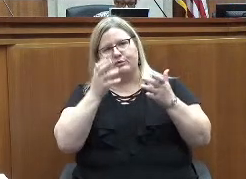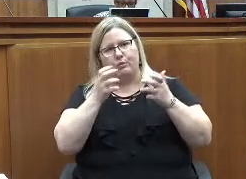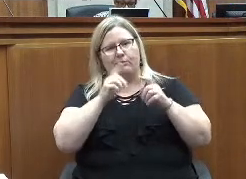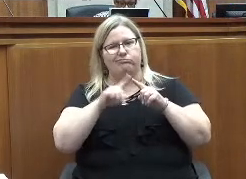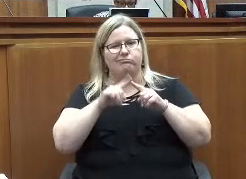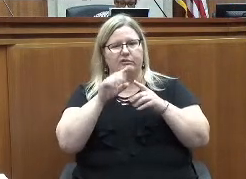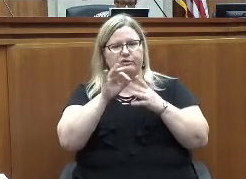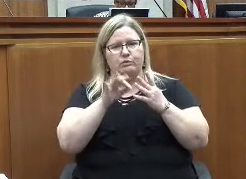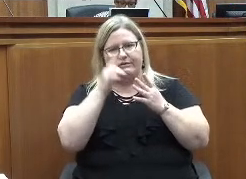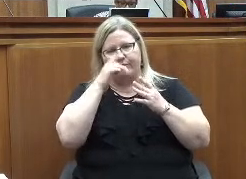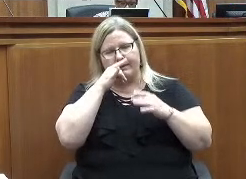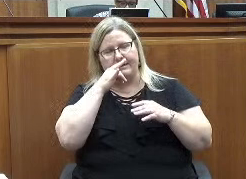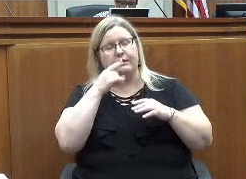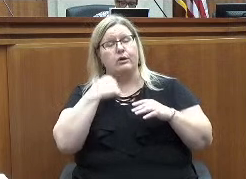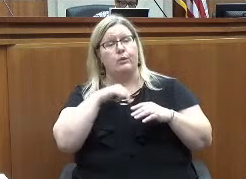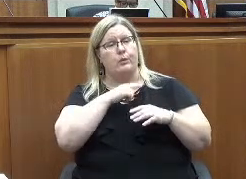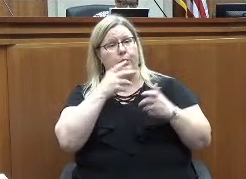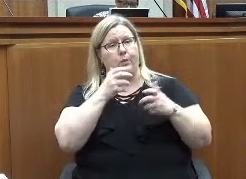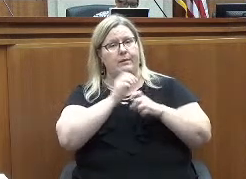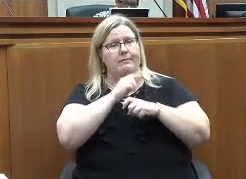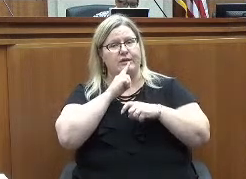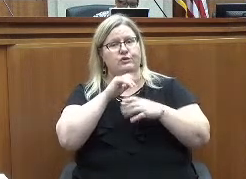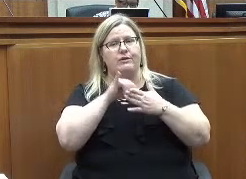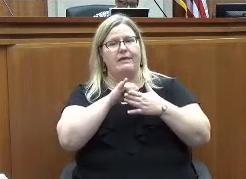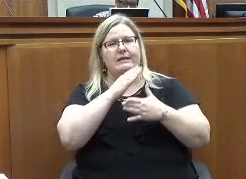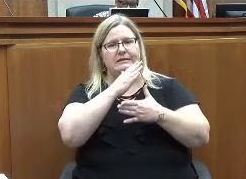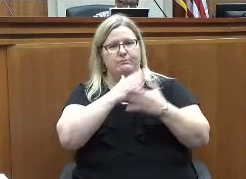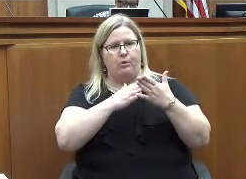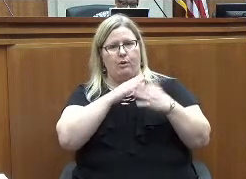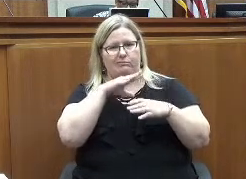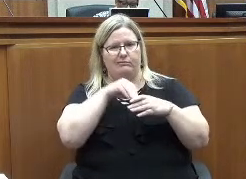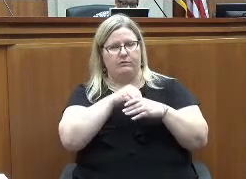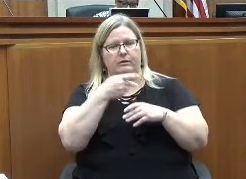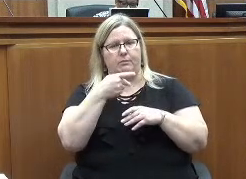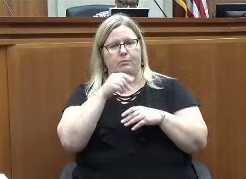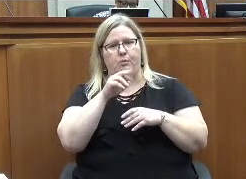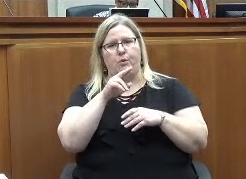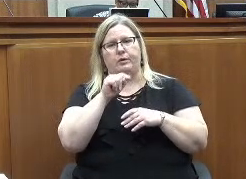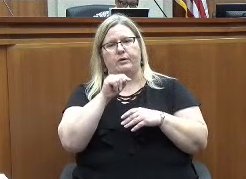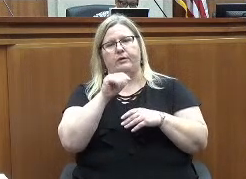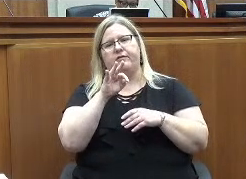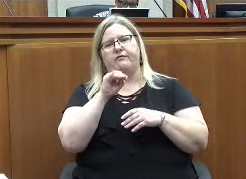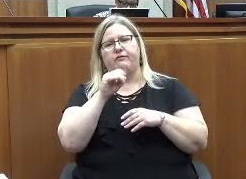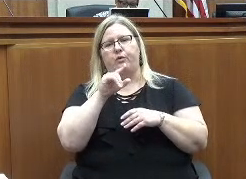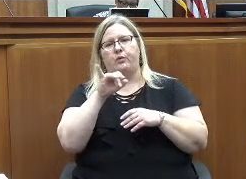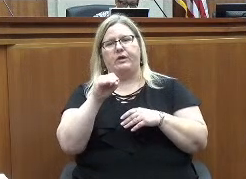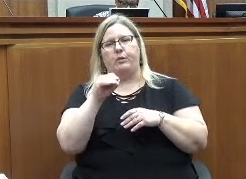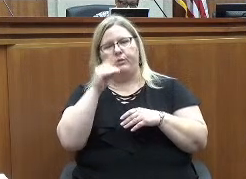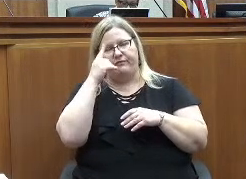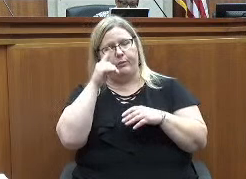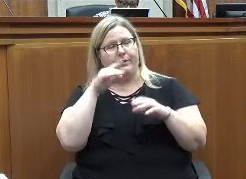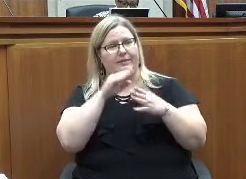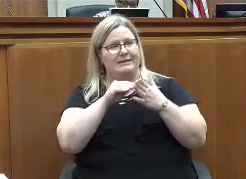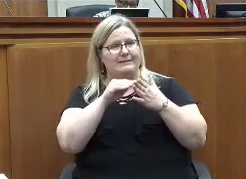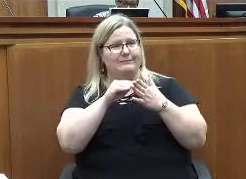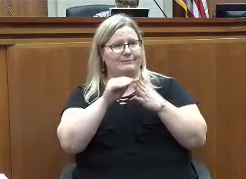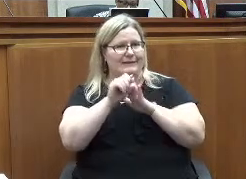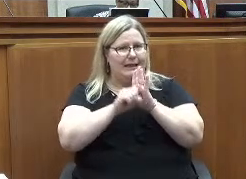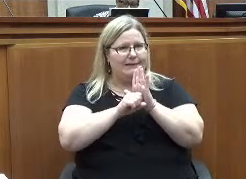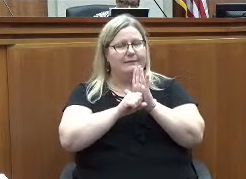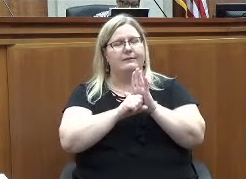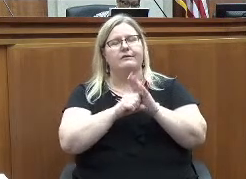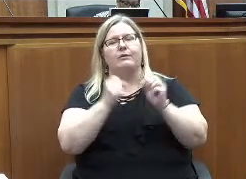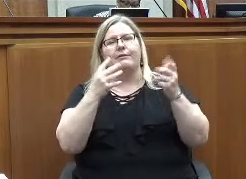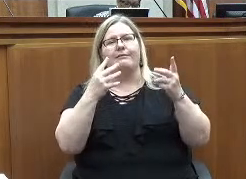want to make sure that that is part of our portfolio in this state. There was a lot of back and forth, give and